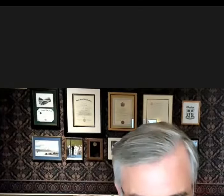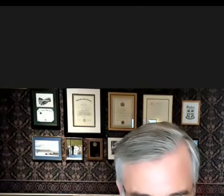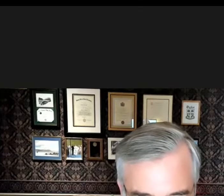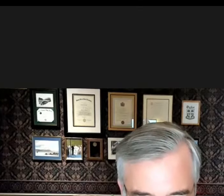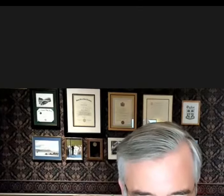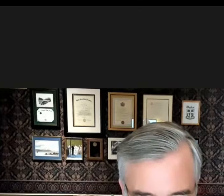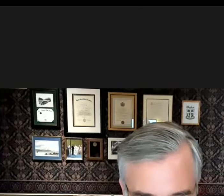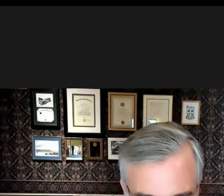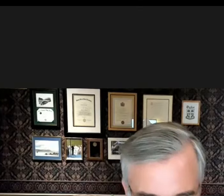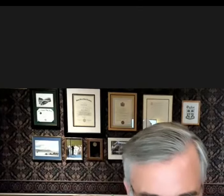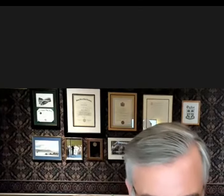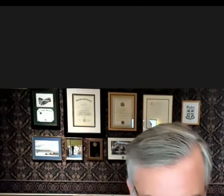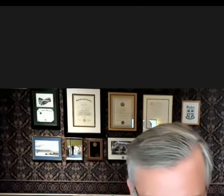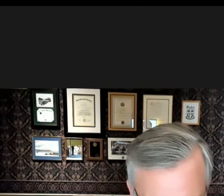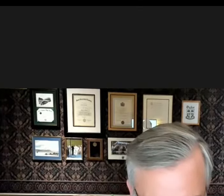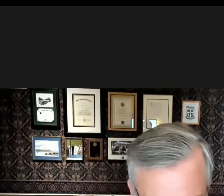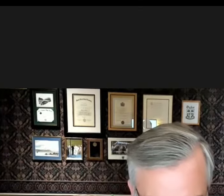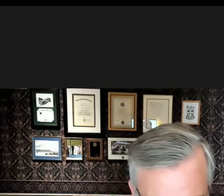second, please. Sorry.